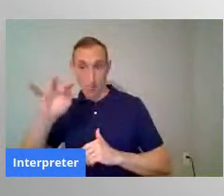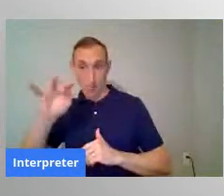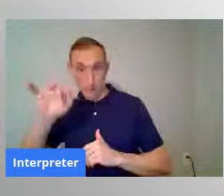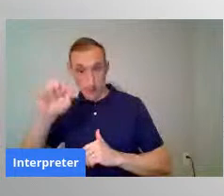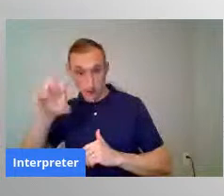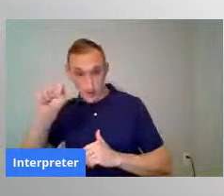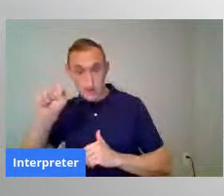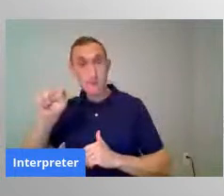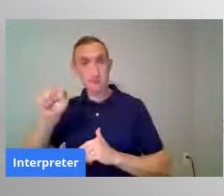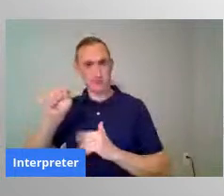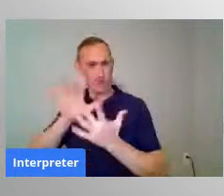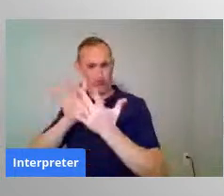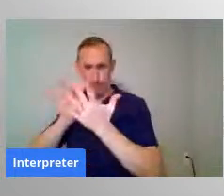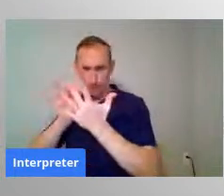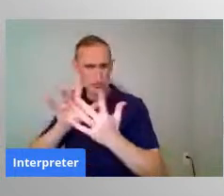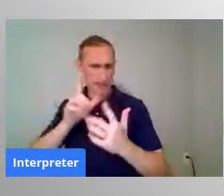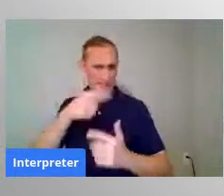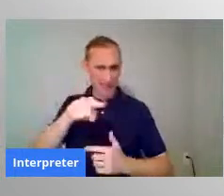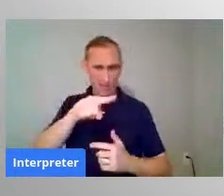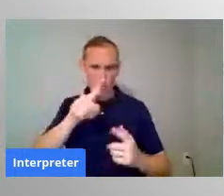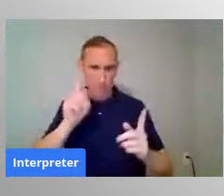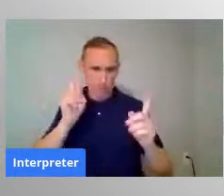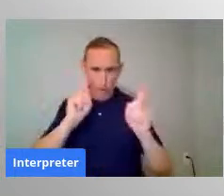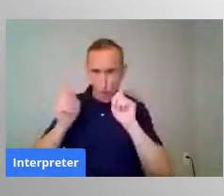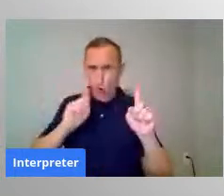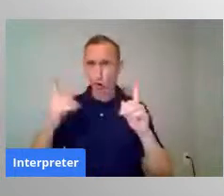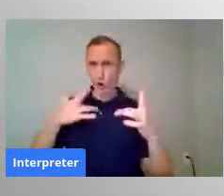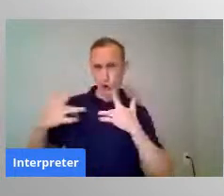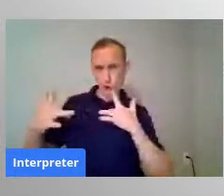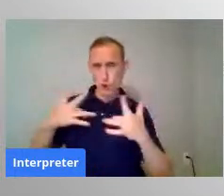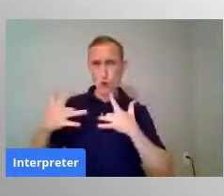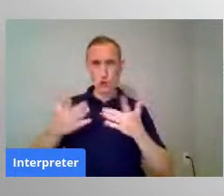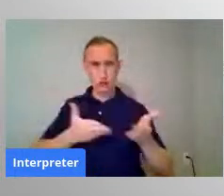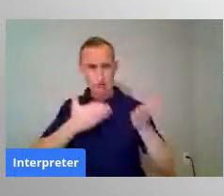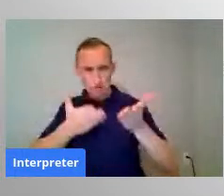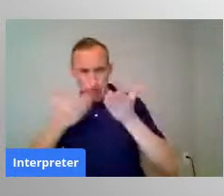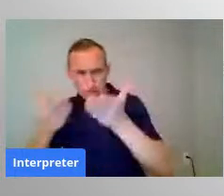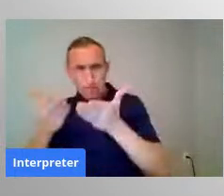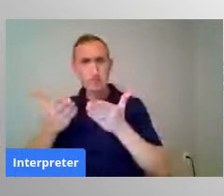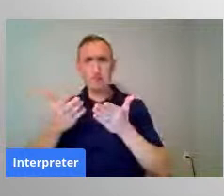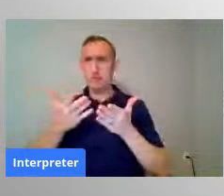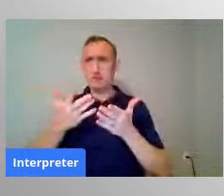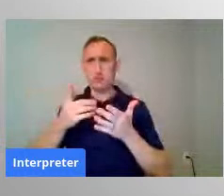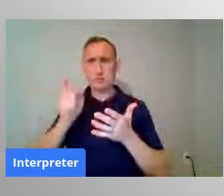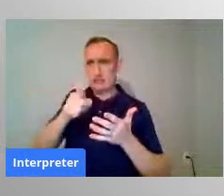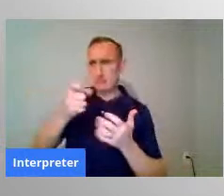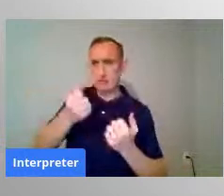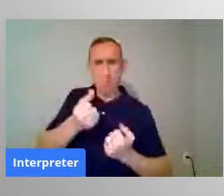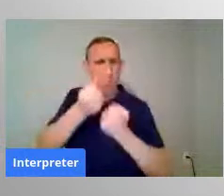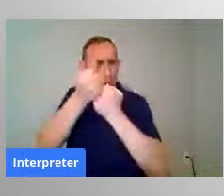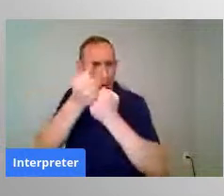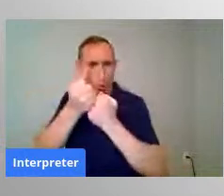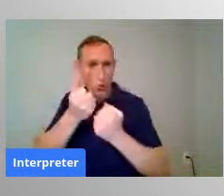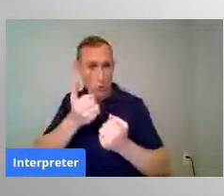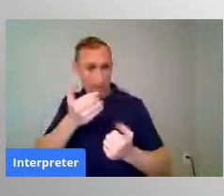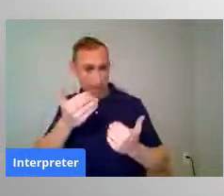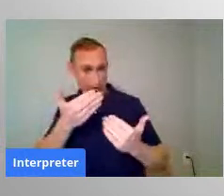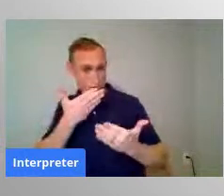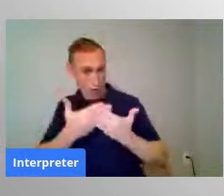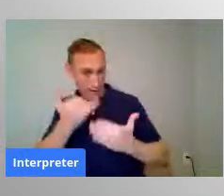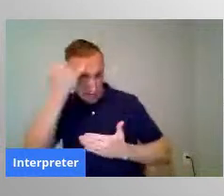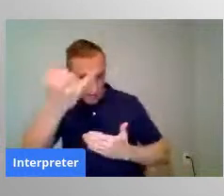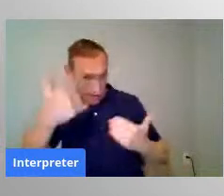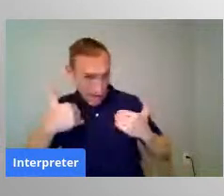suggestions, recommendations, any support that we can provide, I want to encourage us to